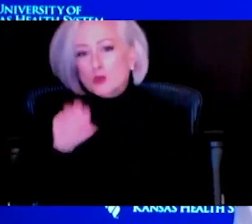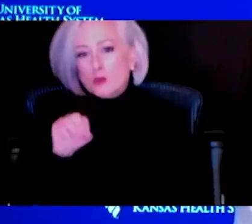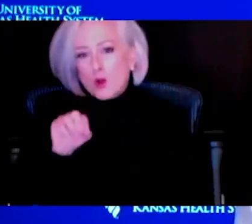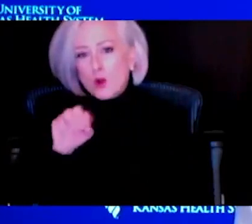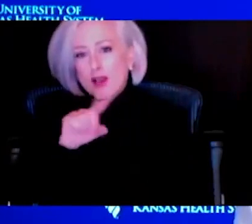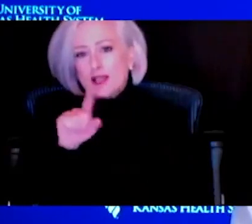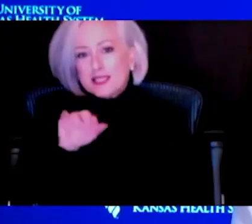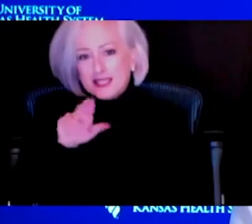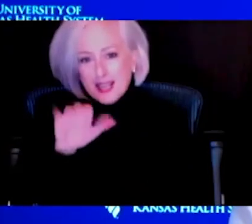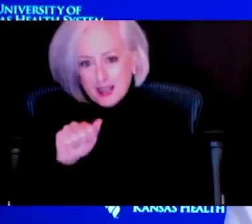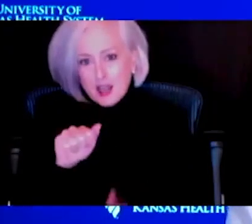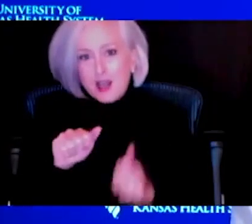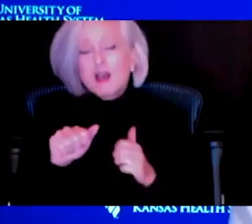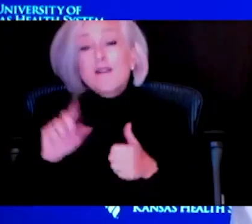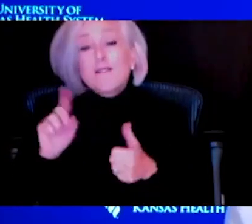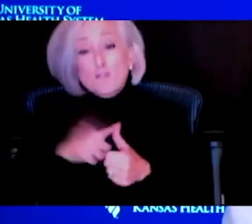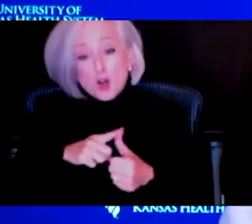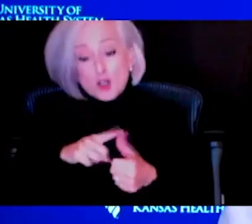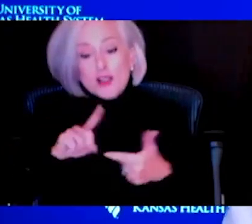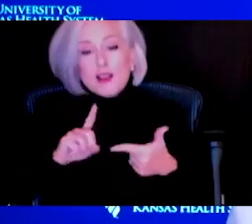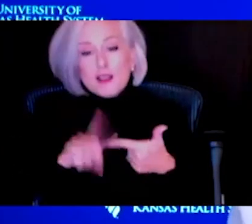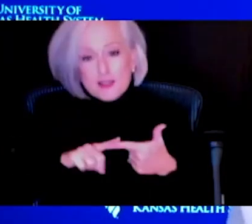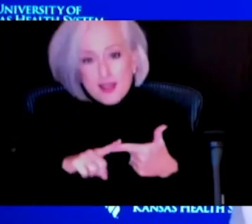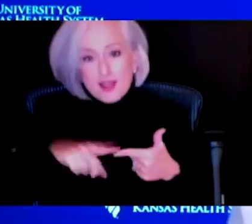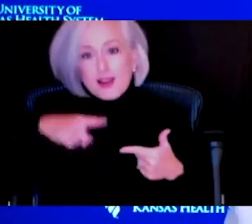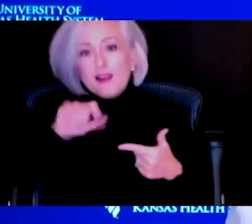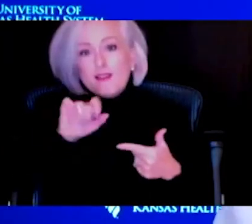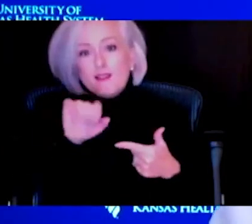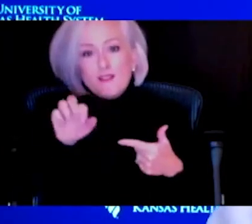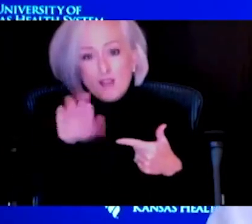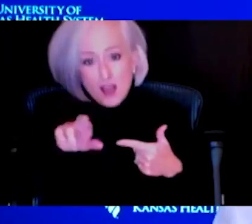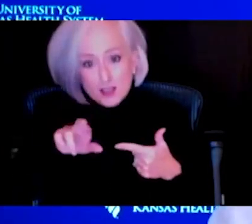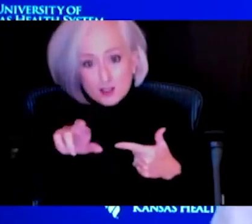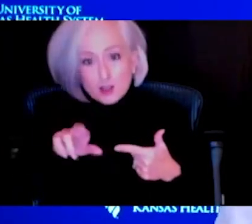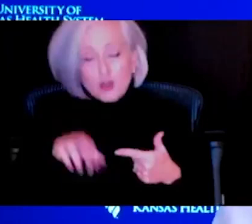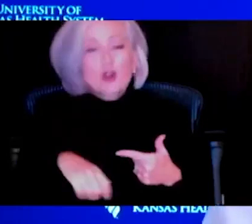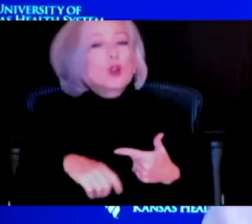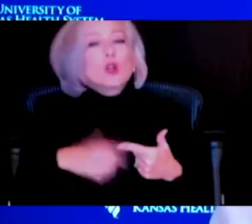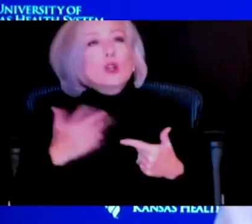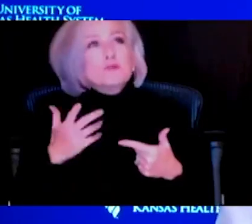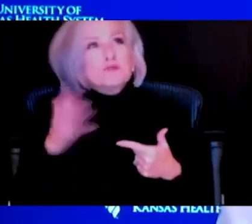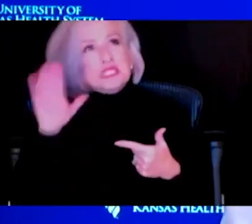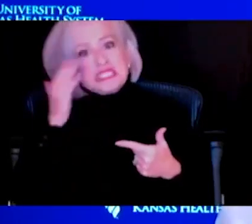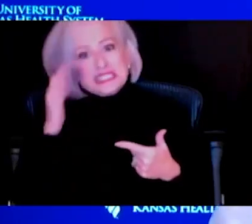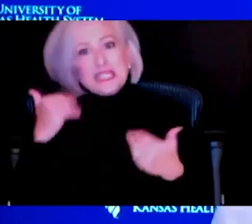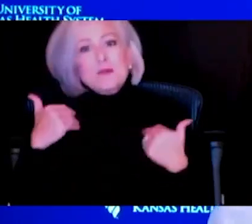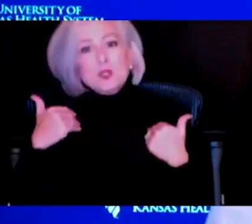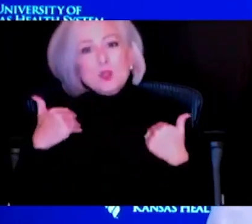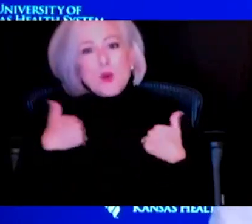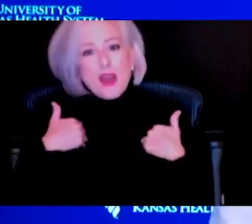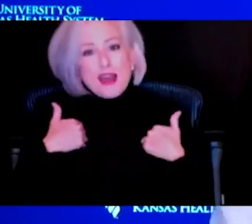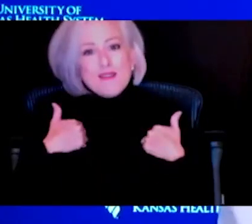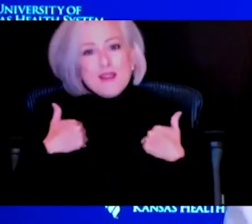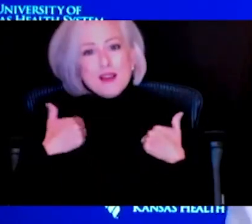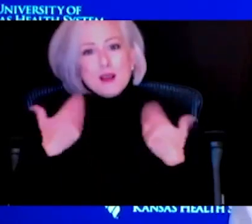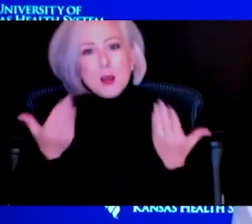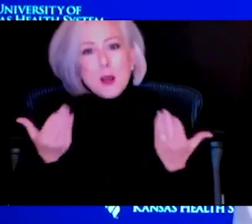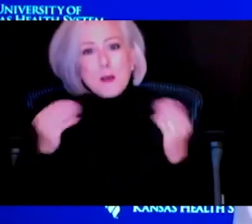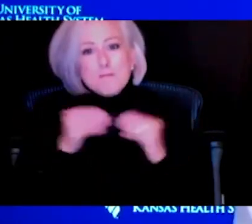so it's the virus, the adenovirus vector, and then getting the mRNA. And they do seem to have maybe a possibly more